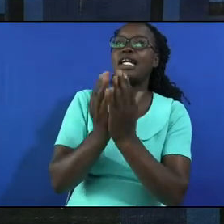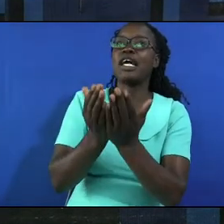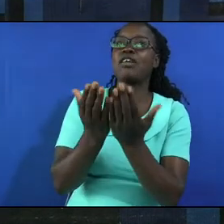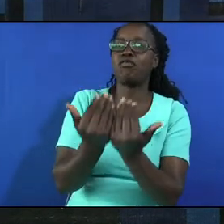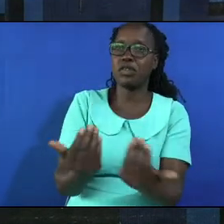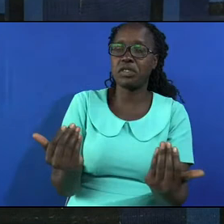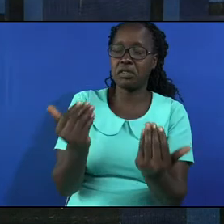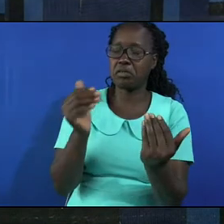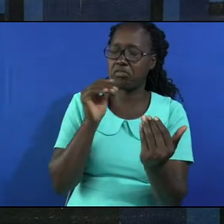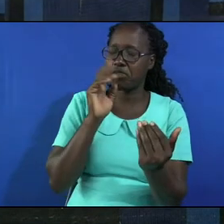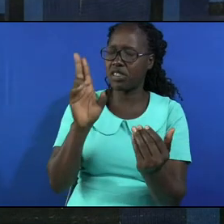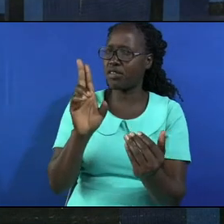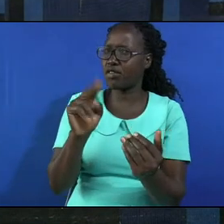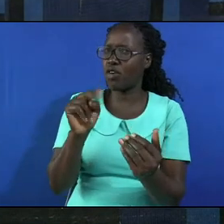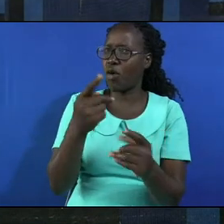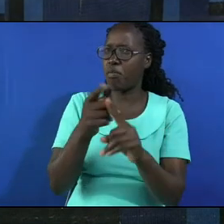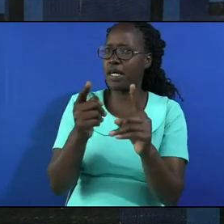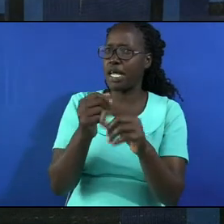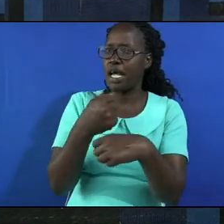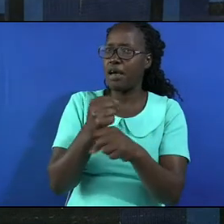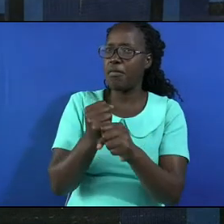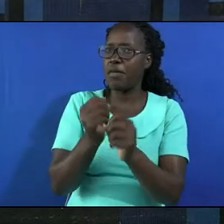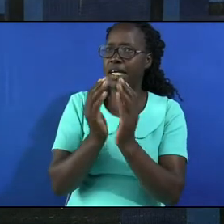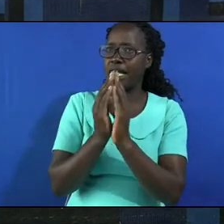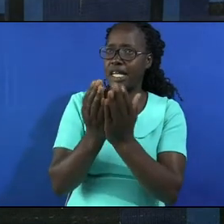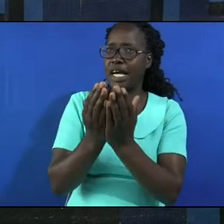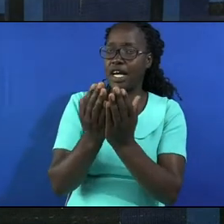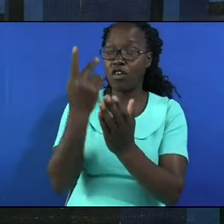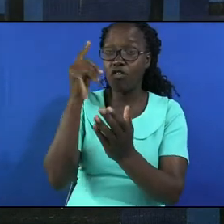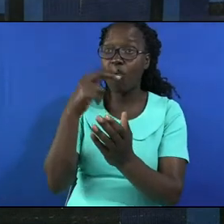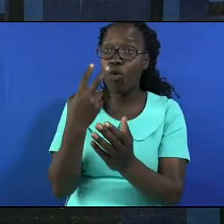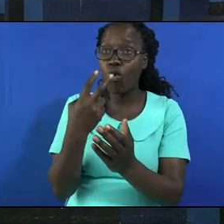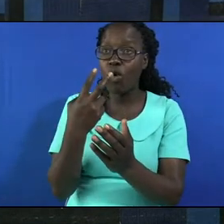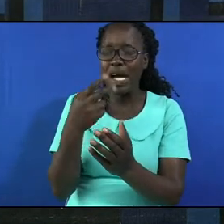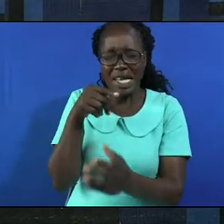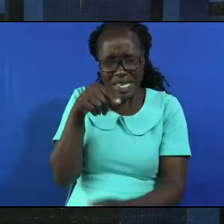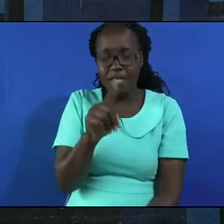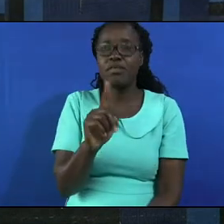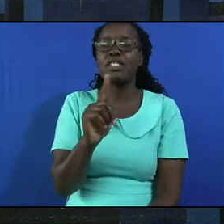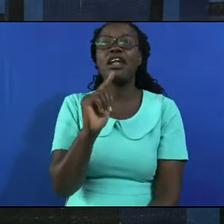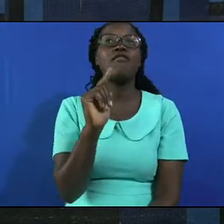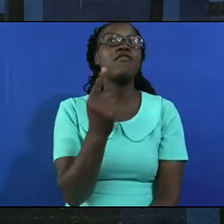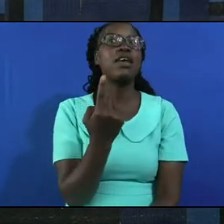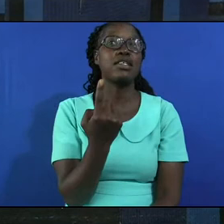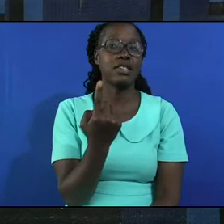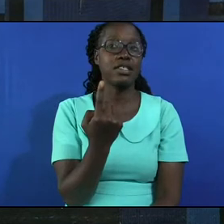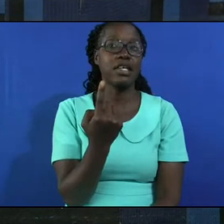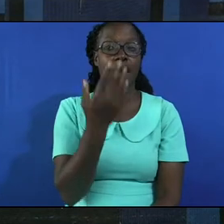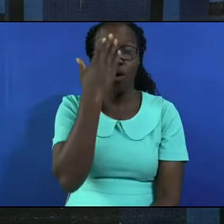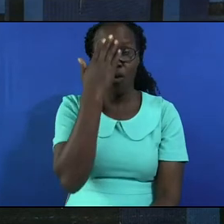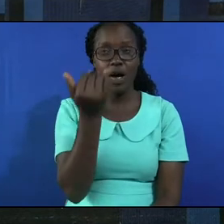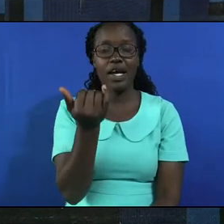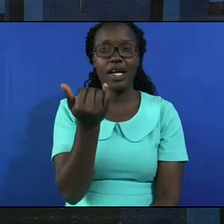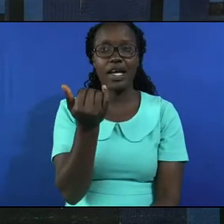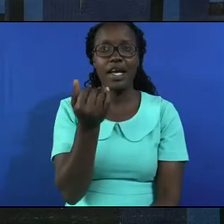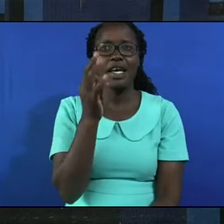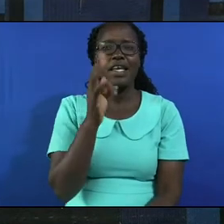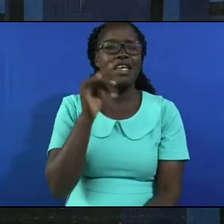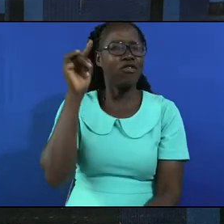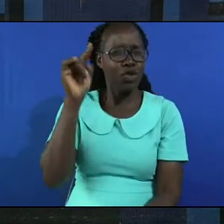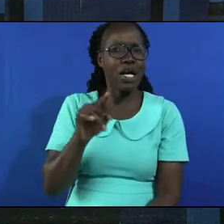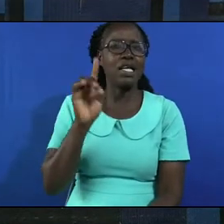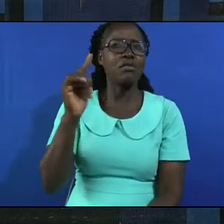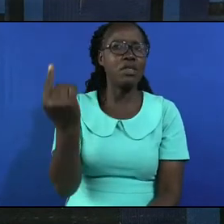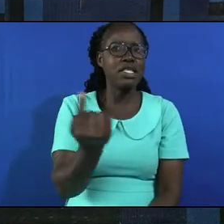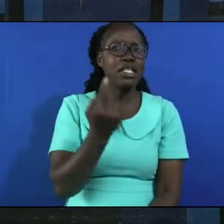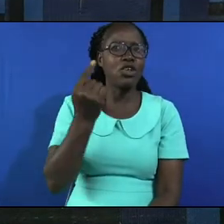his children. He was making an ark for who? For himself. Because if you can't